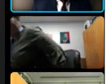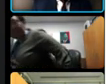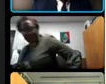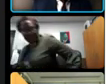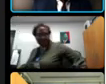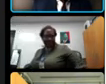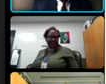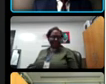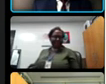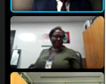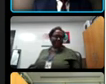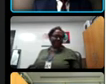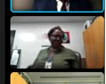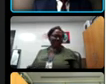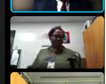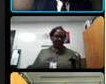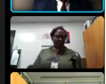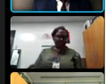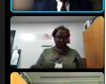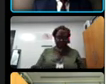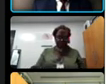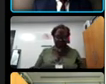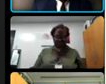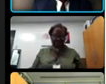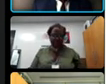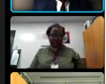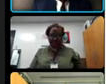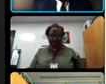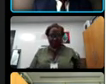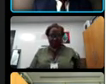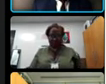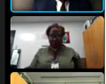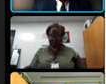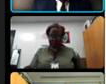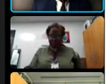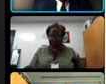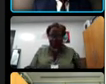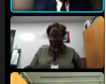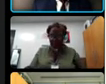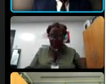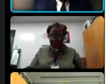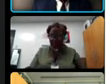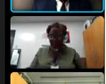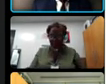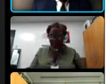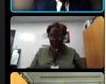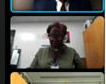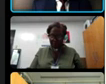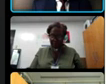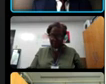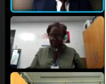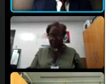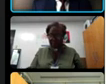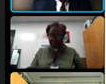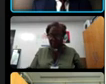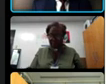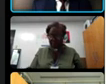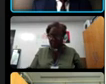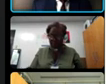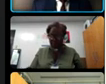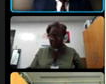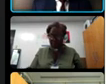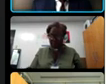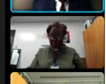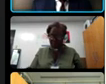currently reviewing several sites across the city to ensure that our cleaning protocols are followed. And then we